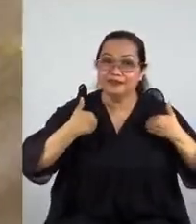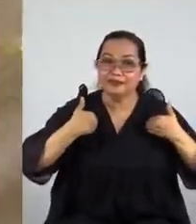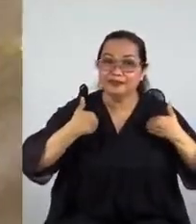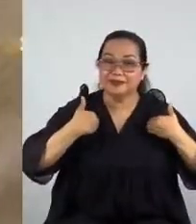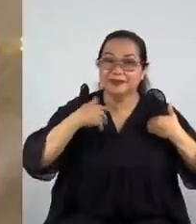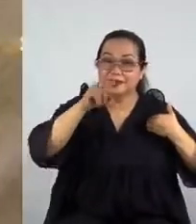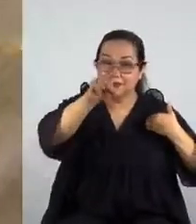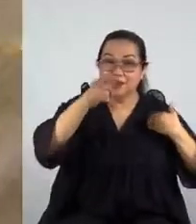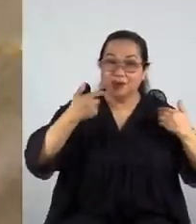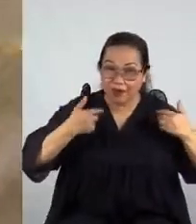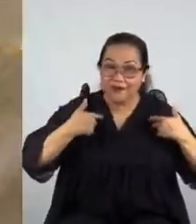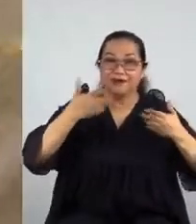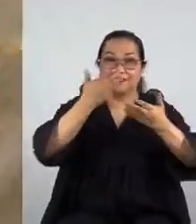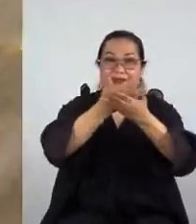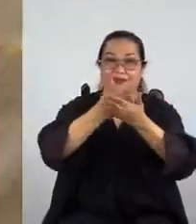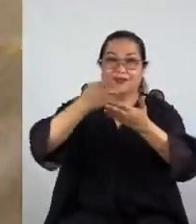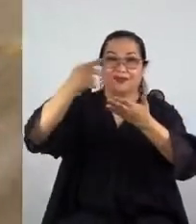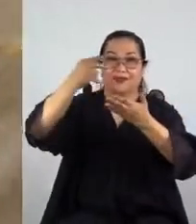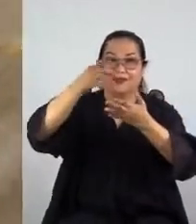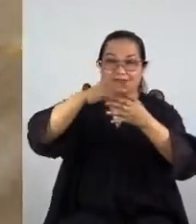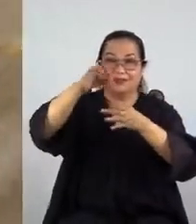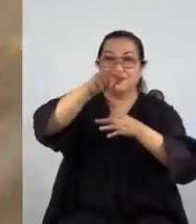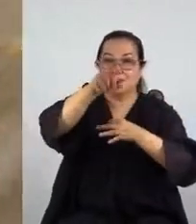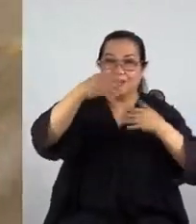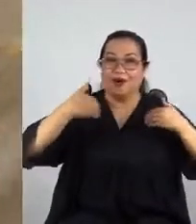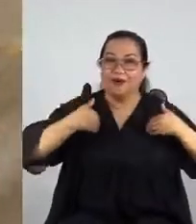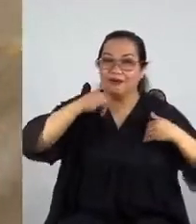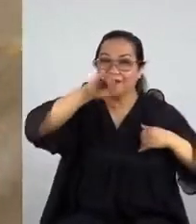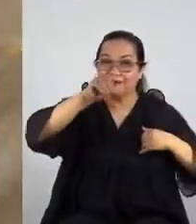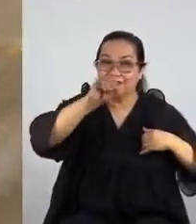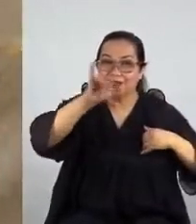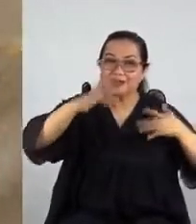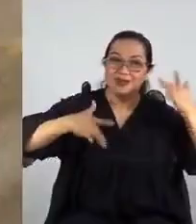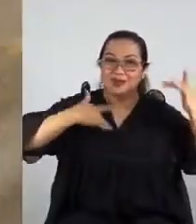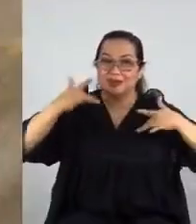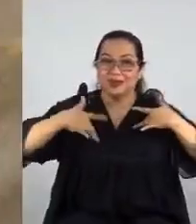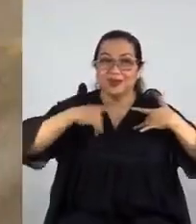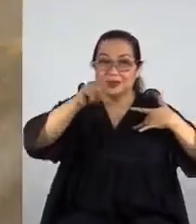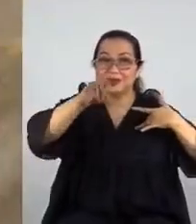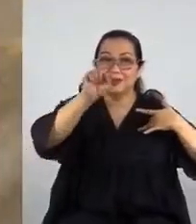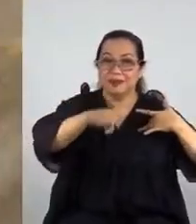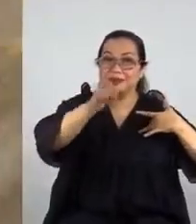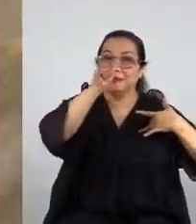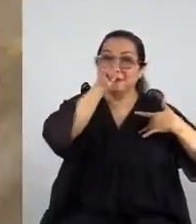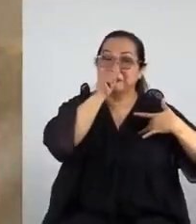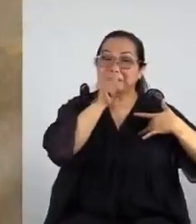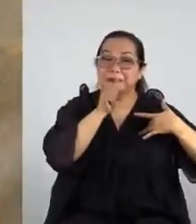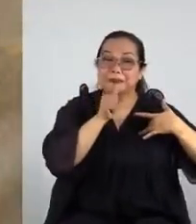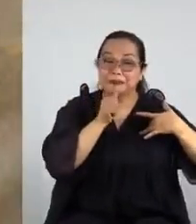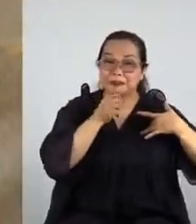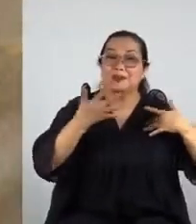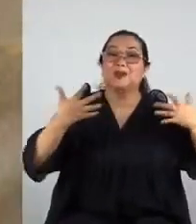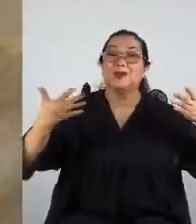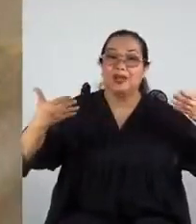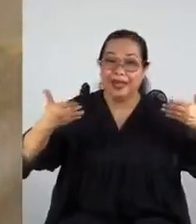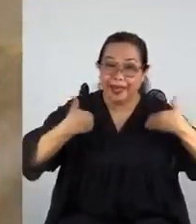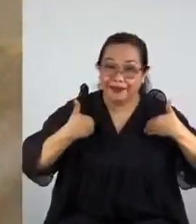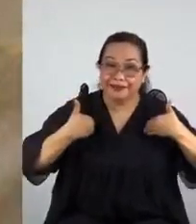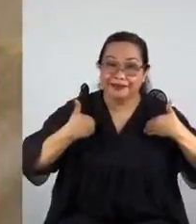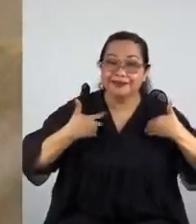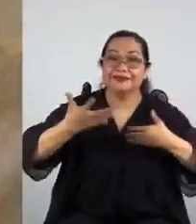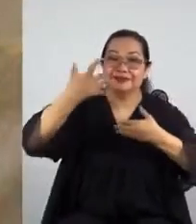You have the Holy Spirit. You have joy. You can be patient. We have it.